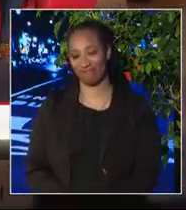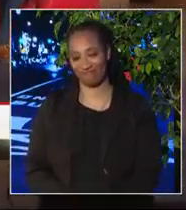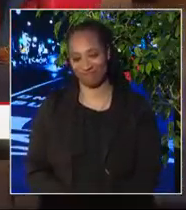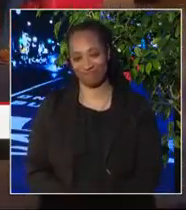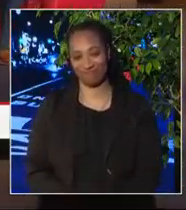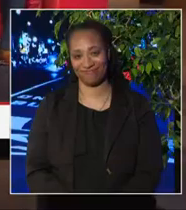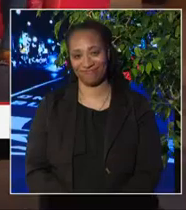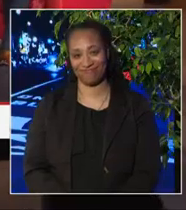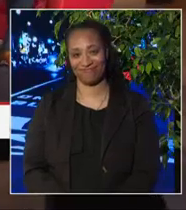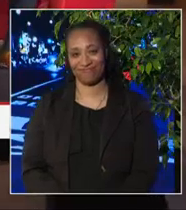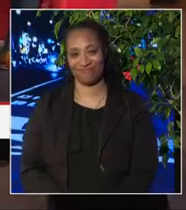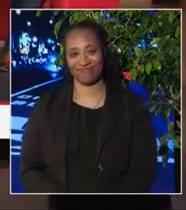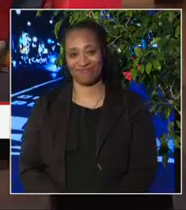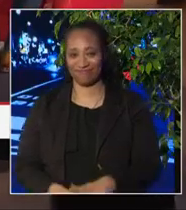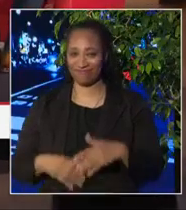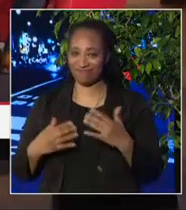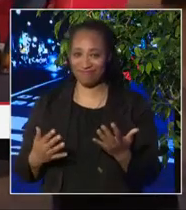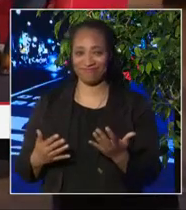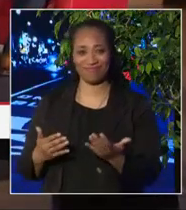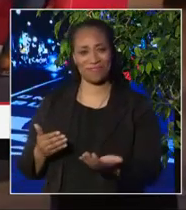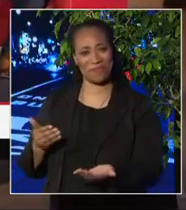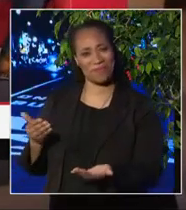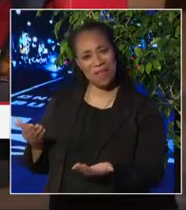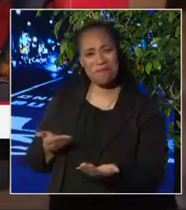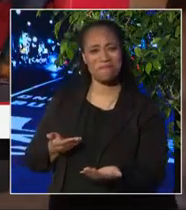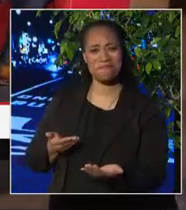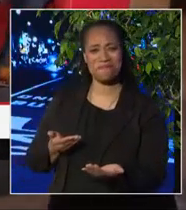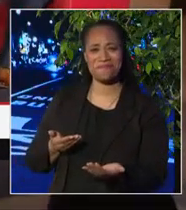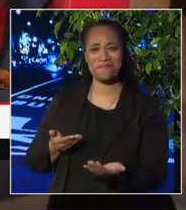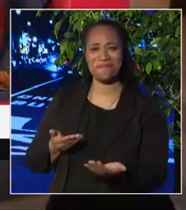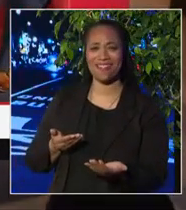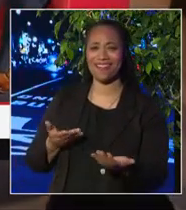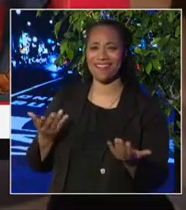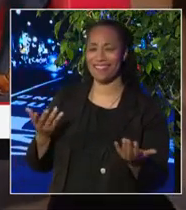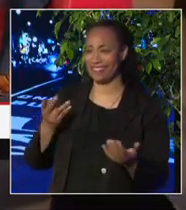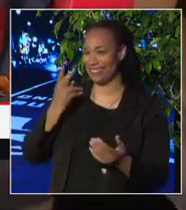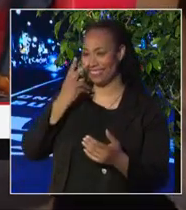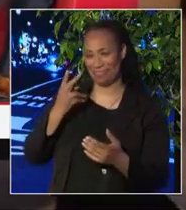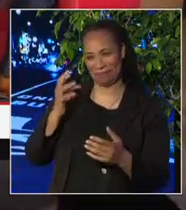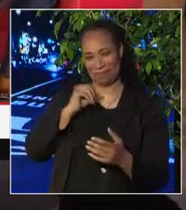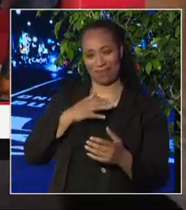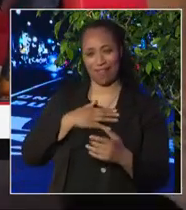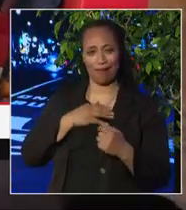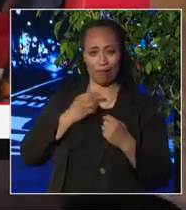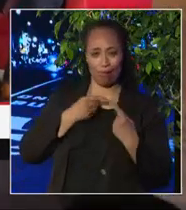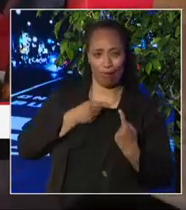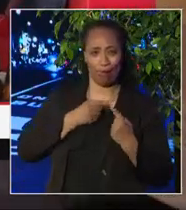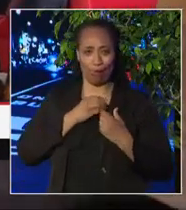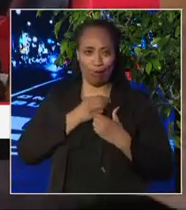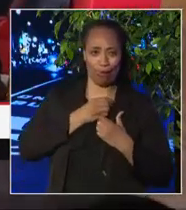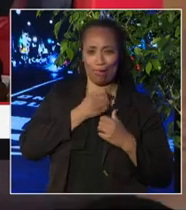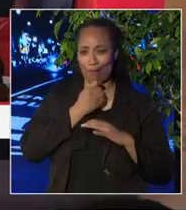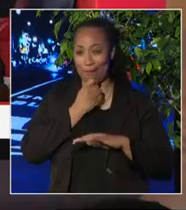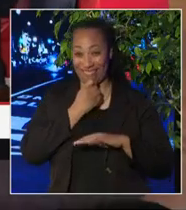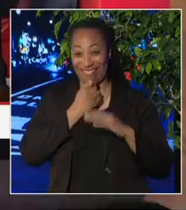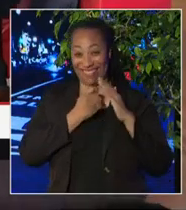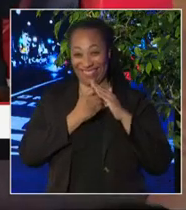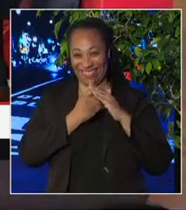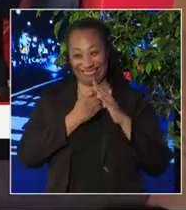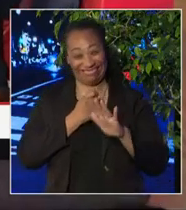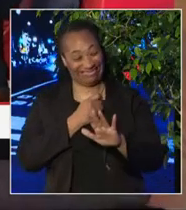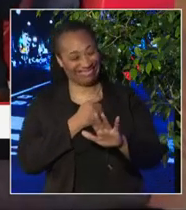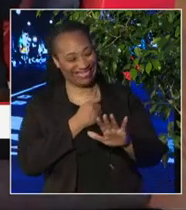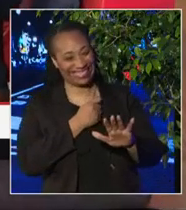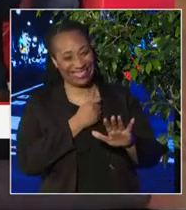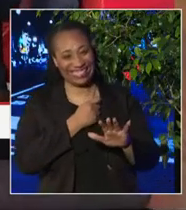Mayor Bowser, welcome. You missed my complete mishap with my microphone going off, but I think I'm back in business now. Certainly